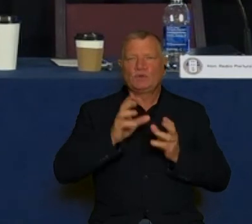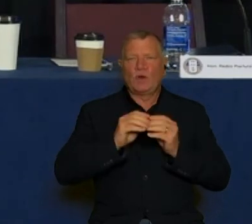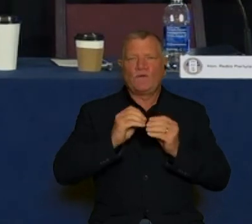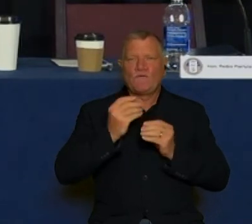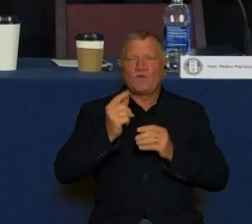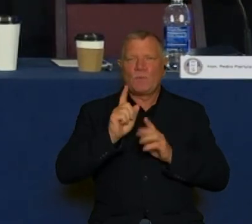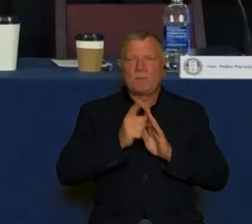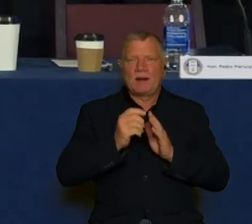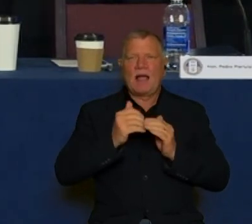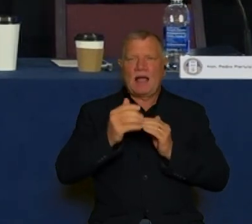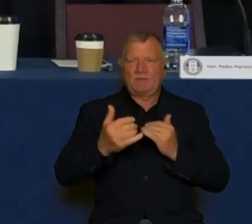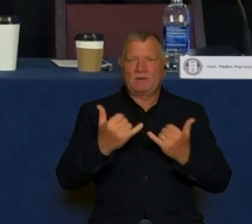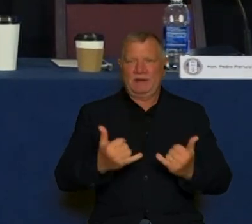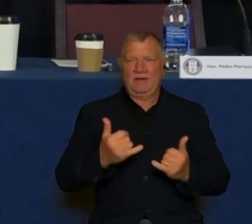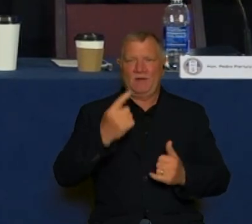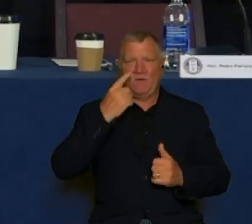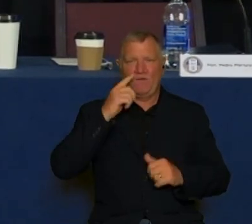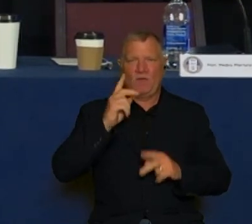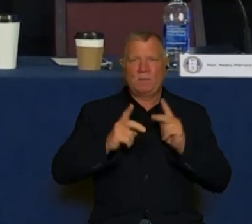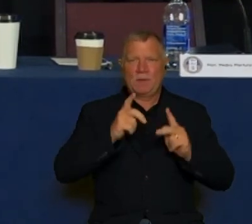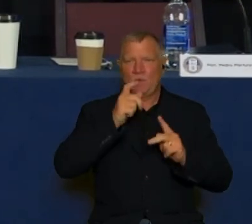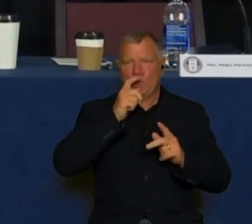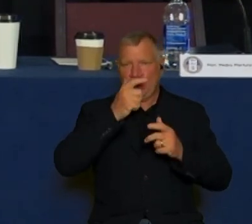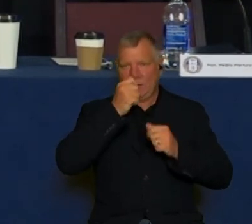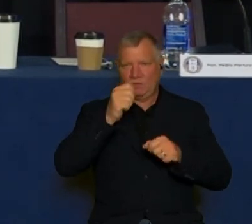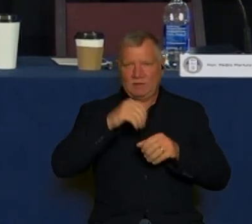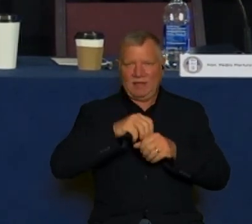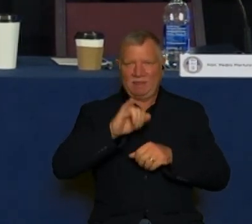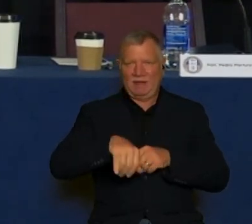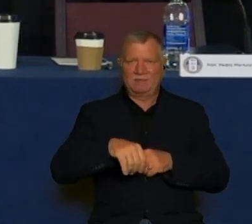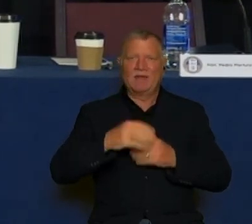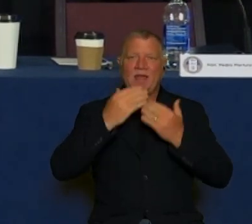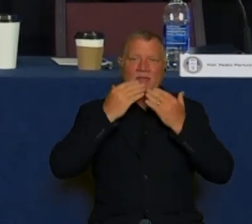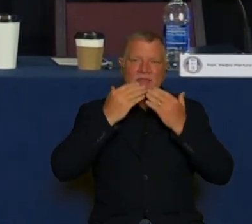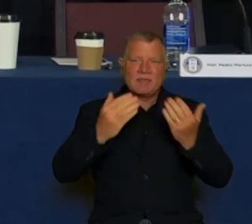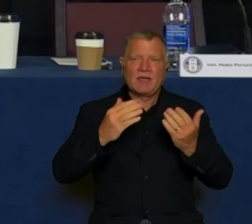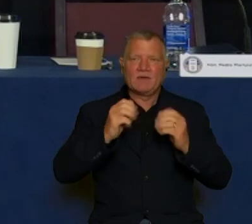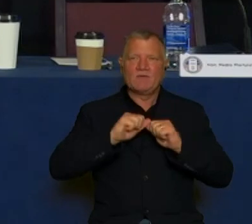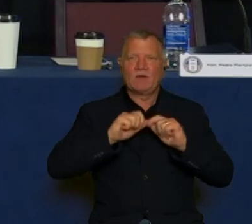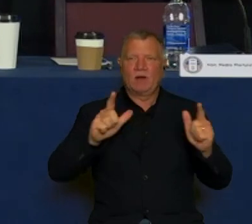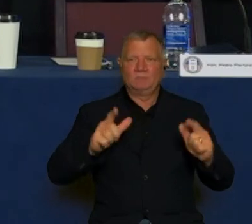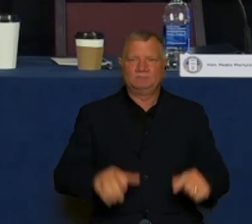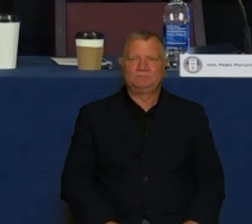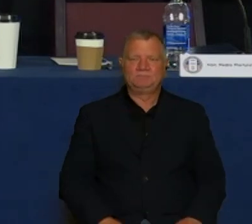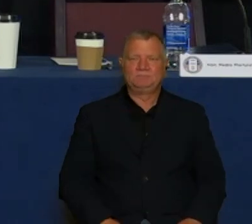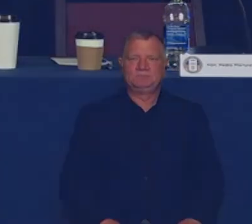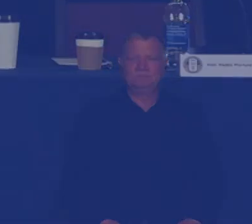minutes after now for those who are interested in that. Thanks so much to everybody.